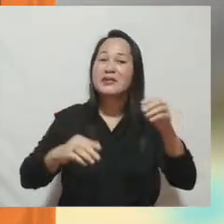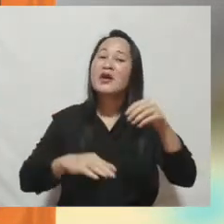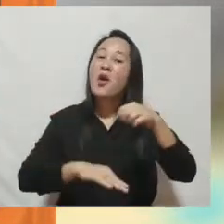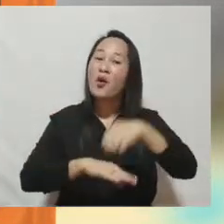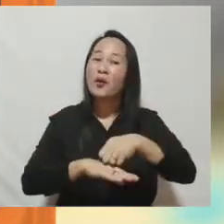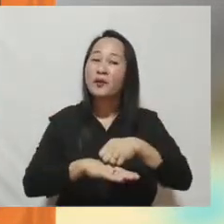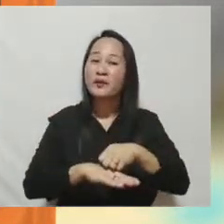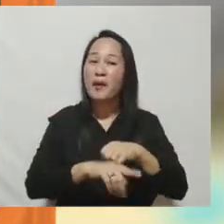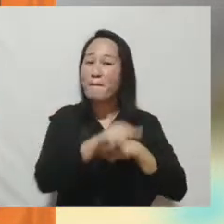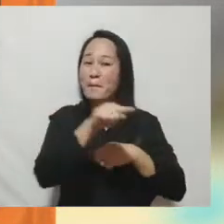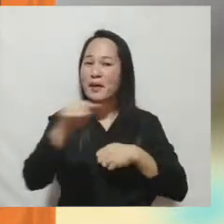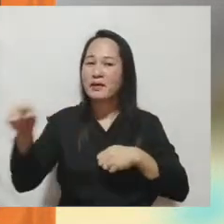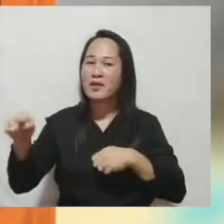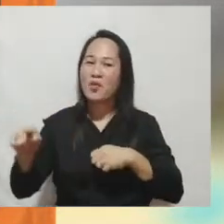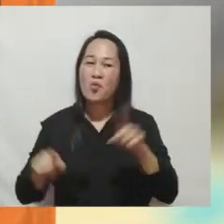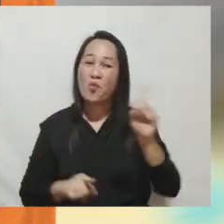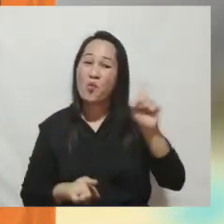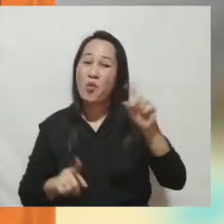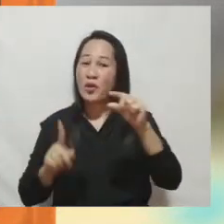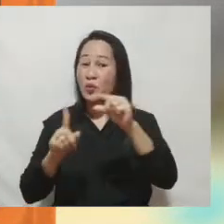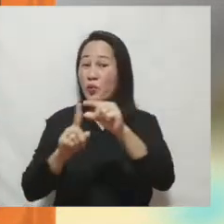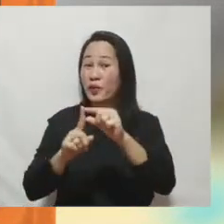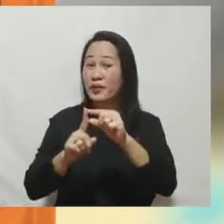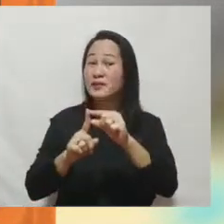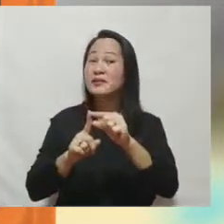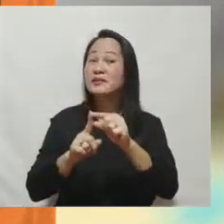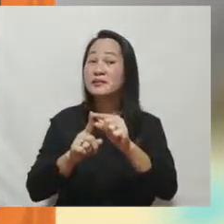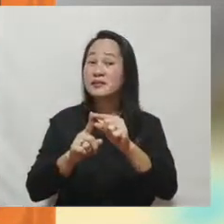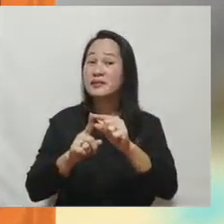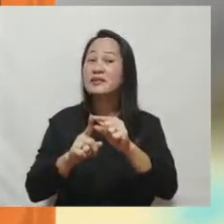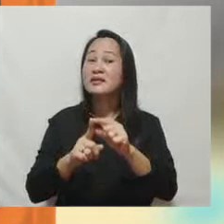What word fits the sentence?